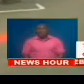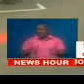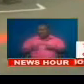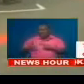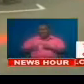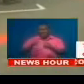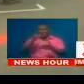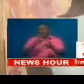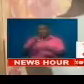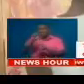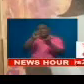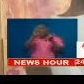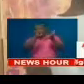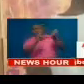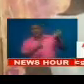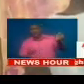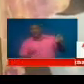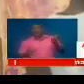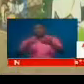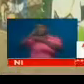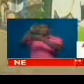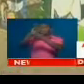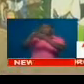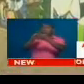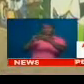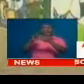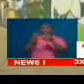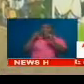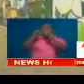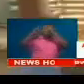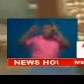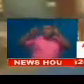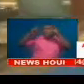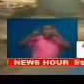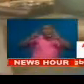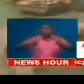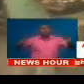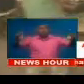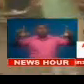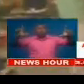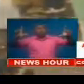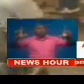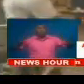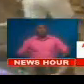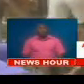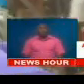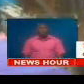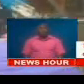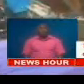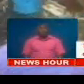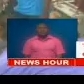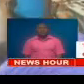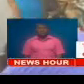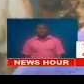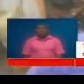A variety of arts such as graffiti, interactive art installations and large photography were on display.